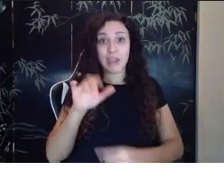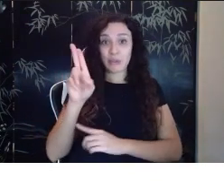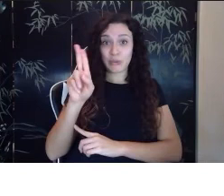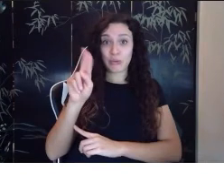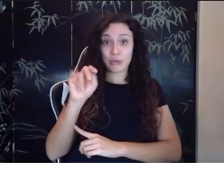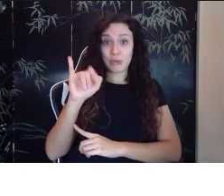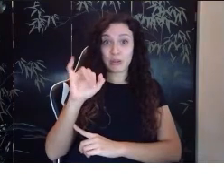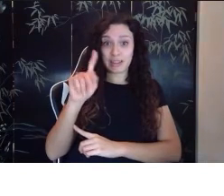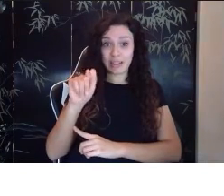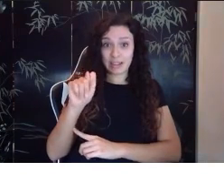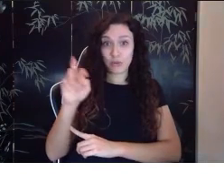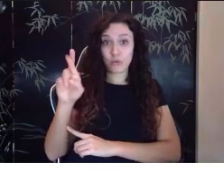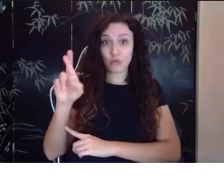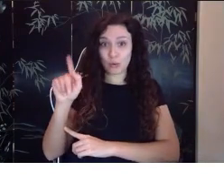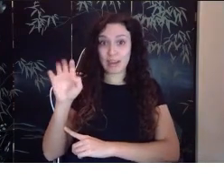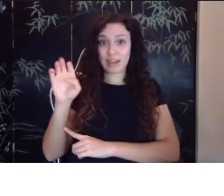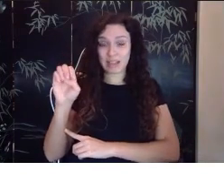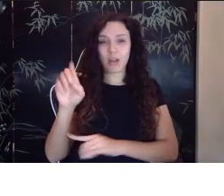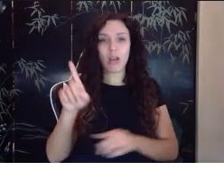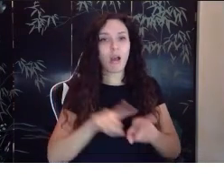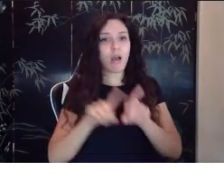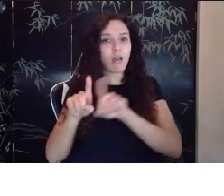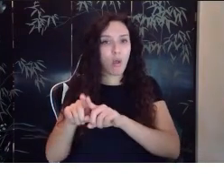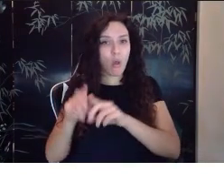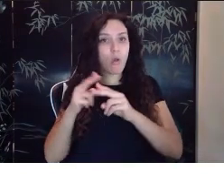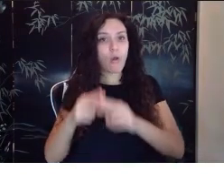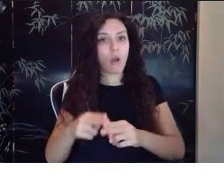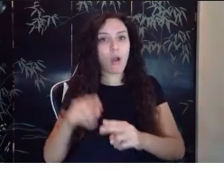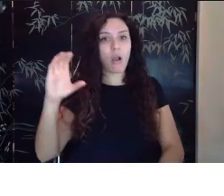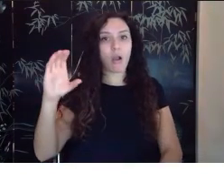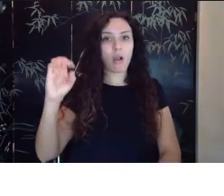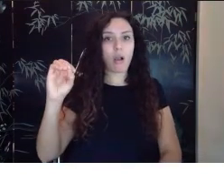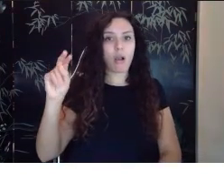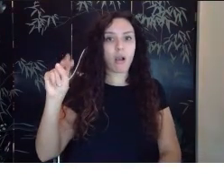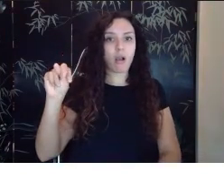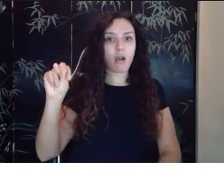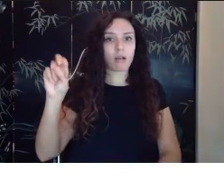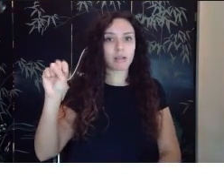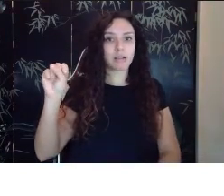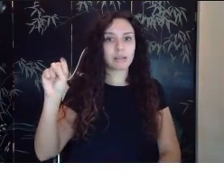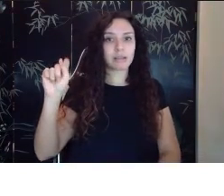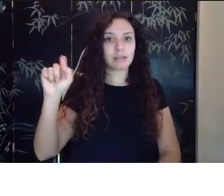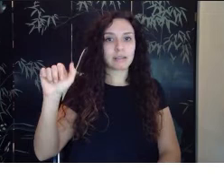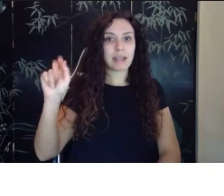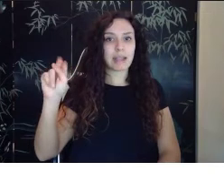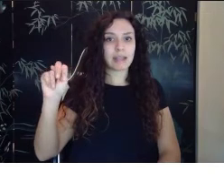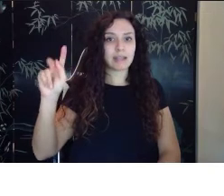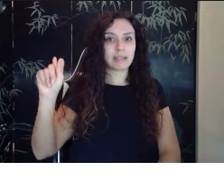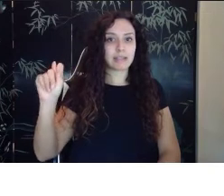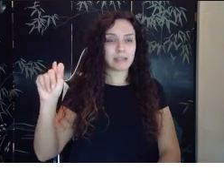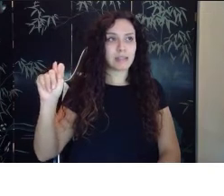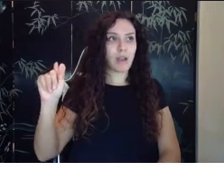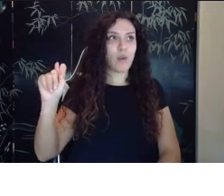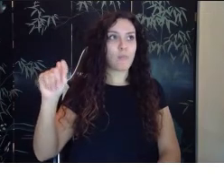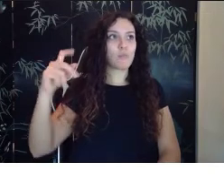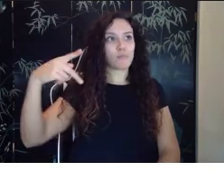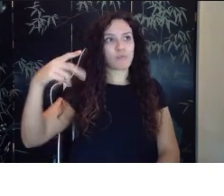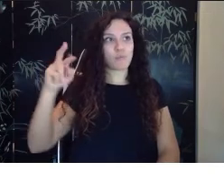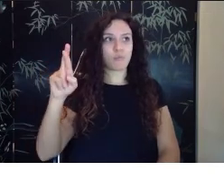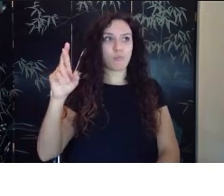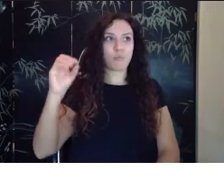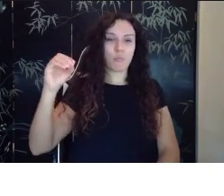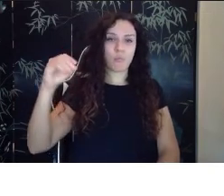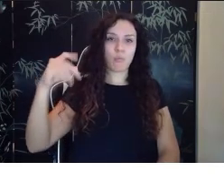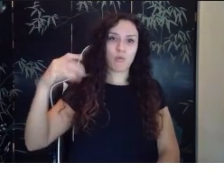called, it's also called the constant of proportionality because the unit rate is constantly the same. It's happening over and